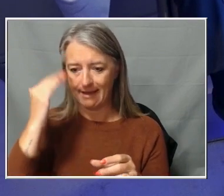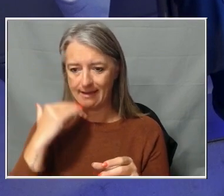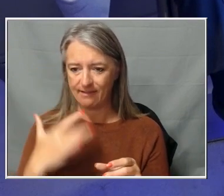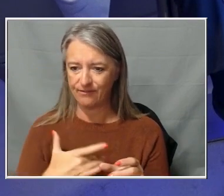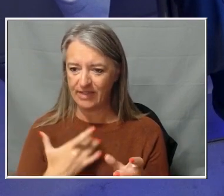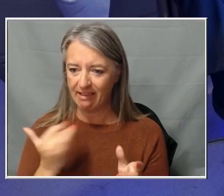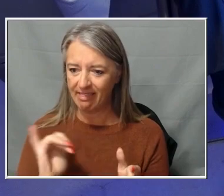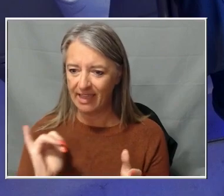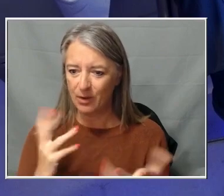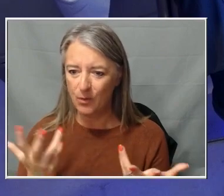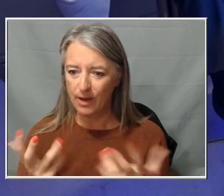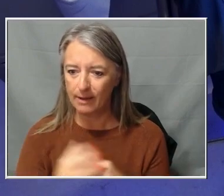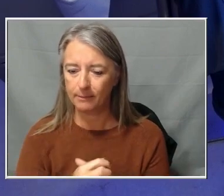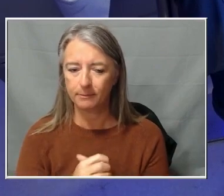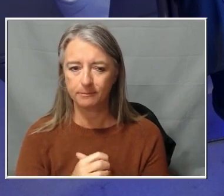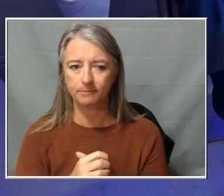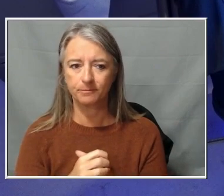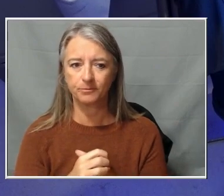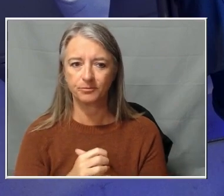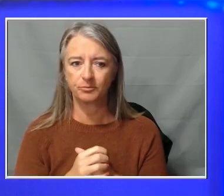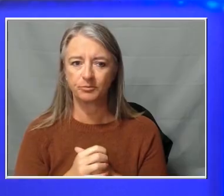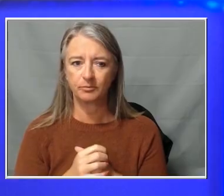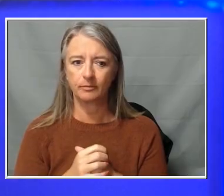saw these images?